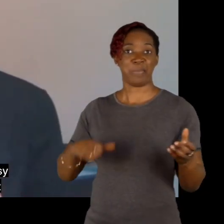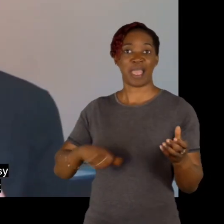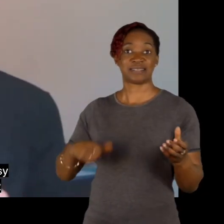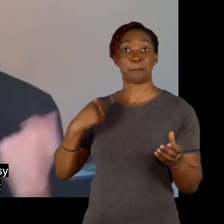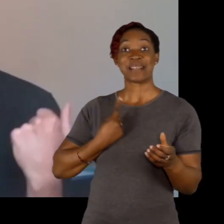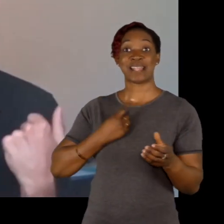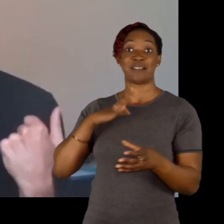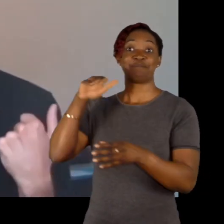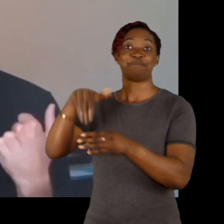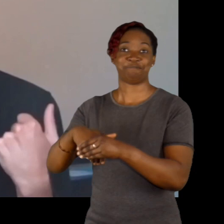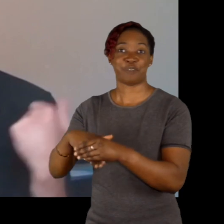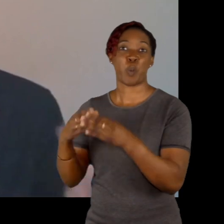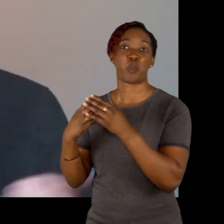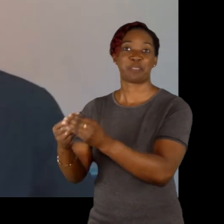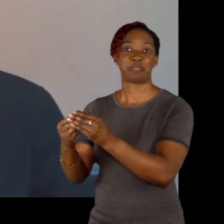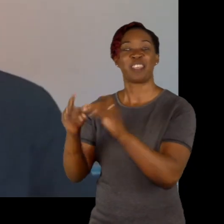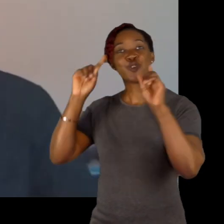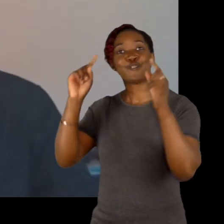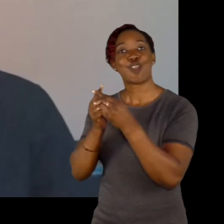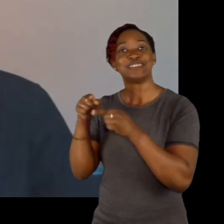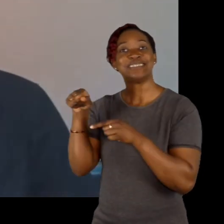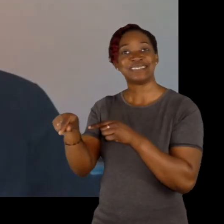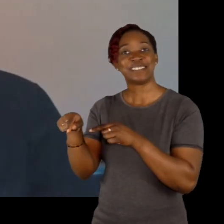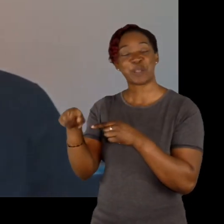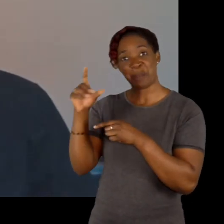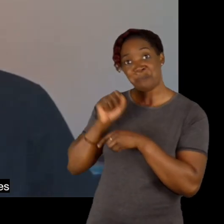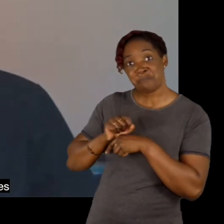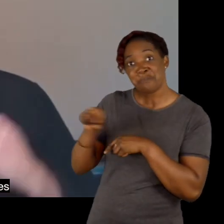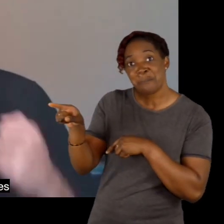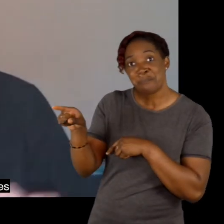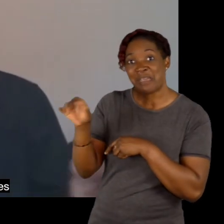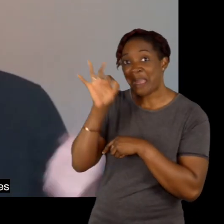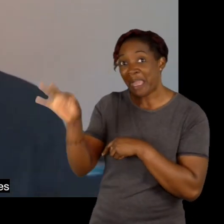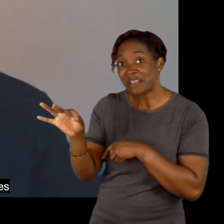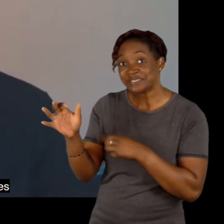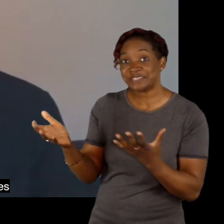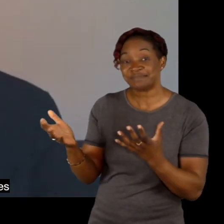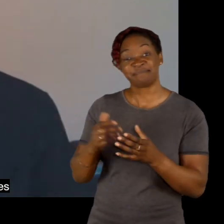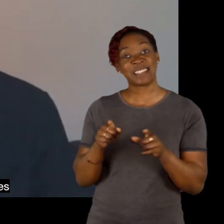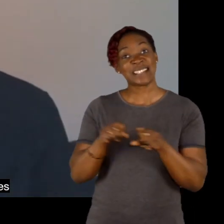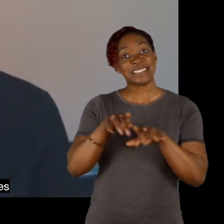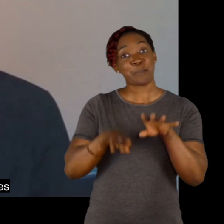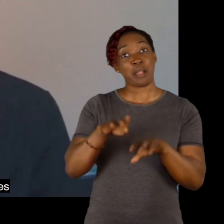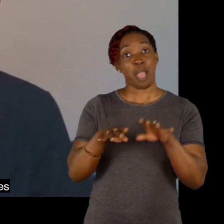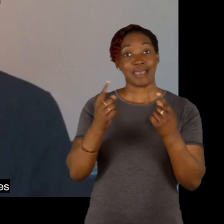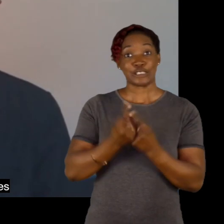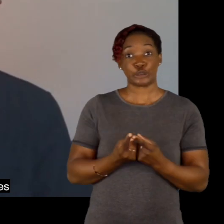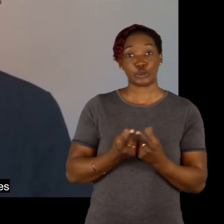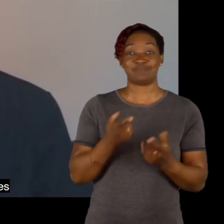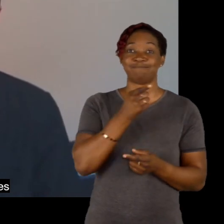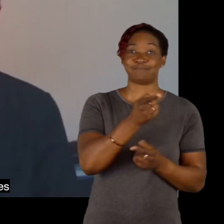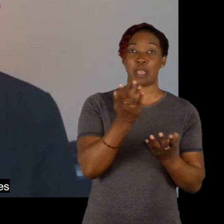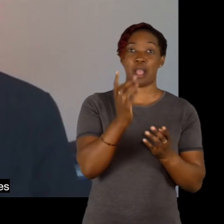me to license because it was the band that I used to play in university. So I just could give them a message.